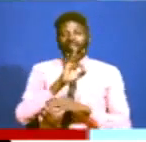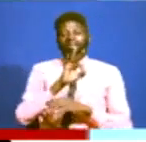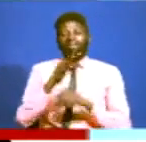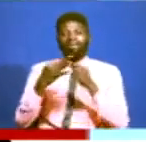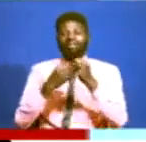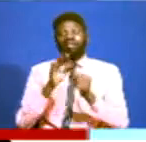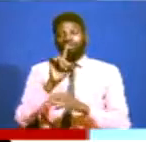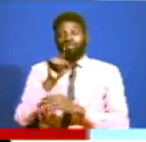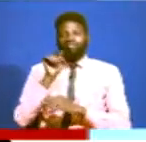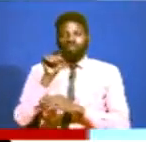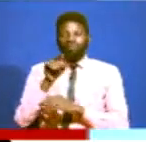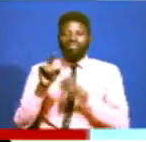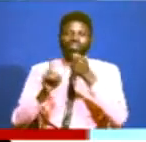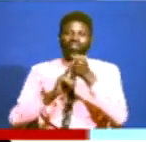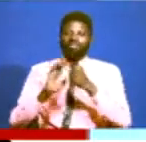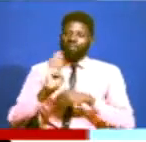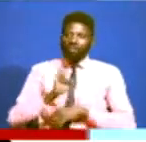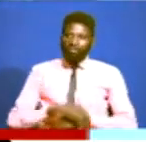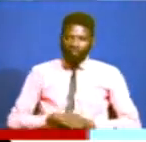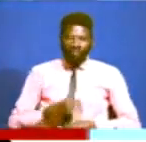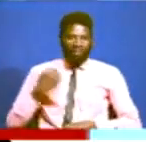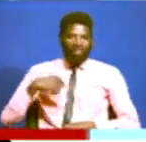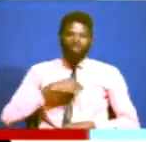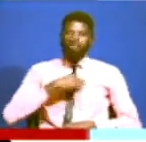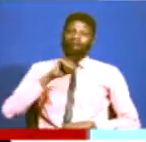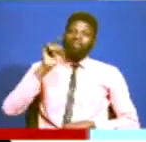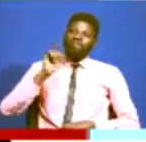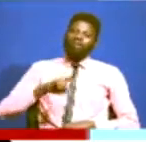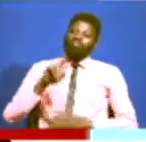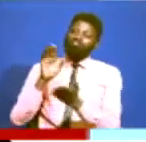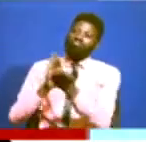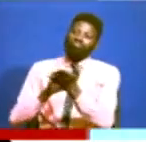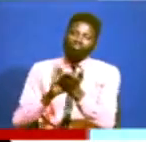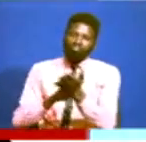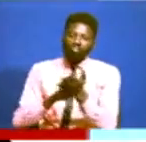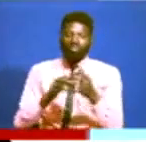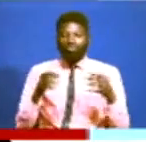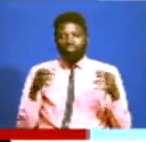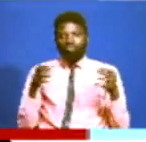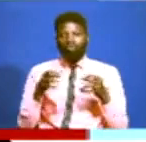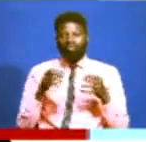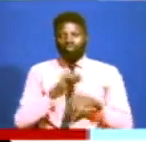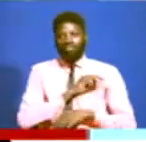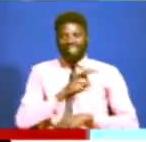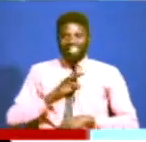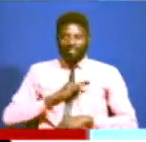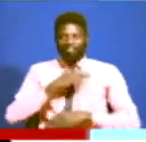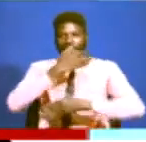381.6 billion. We must therefore commend our officers for their dedication and brilliant